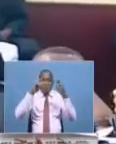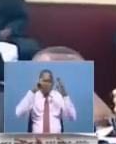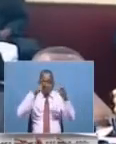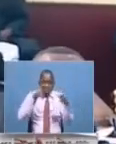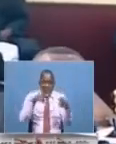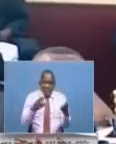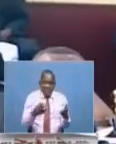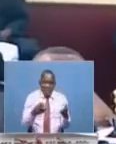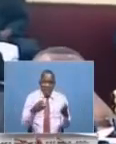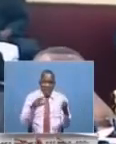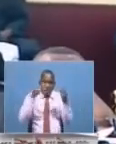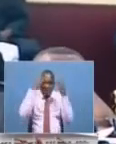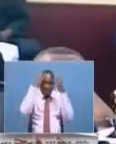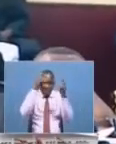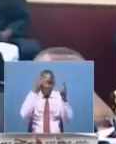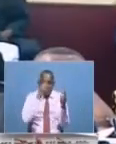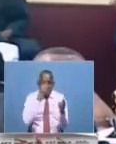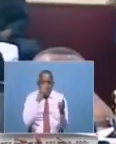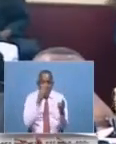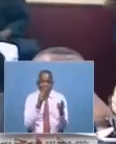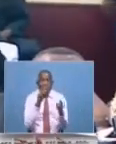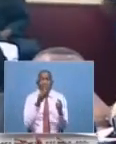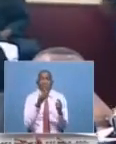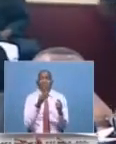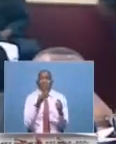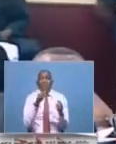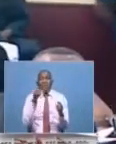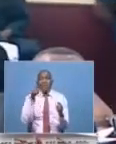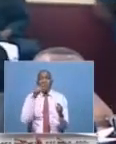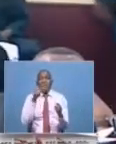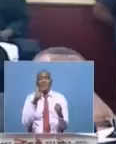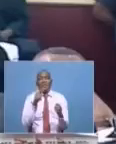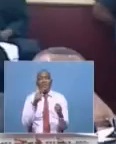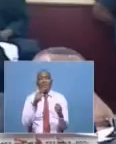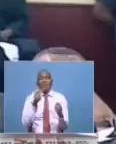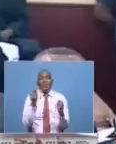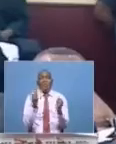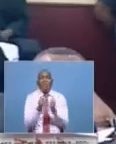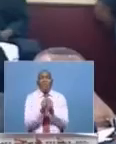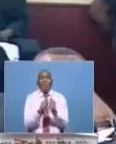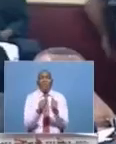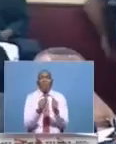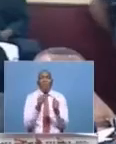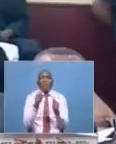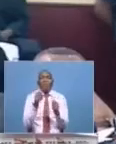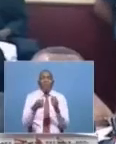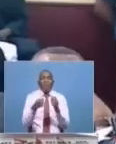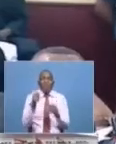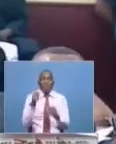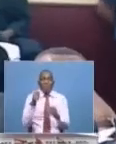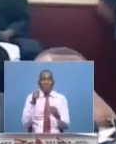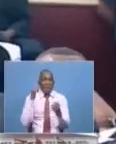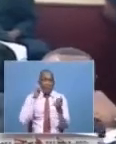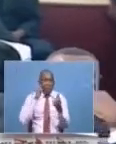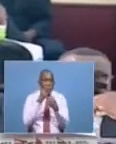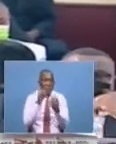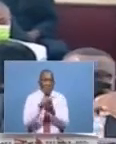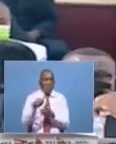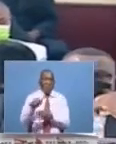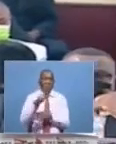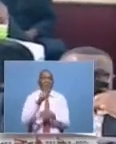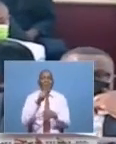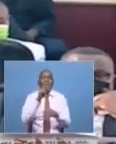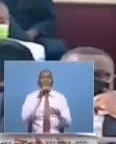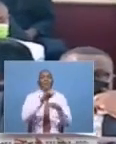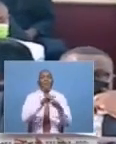and your lordship's quote, "It is a unanimous view of this court that the first defendant should be called upon